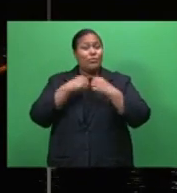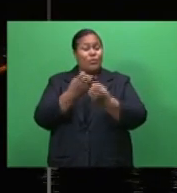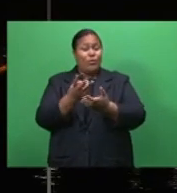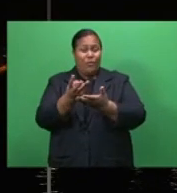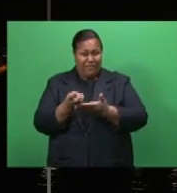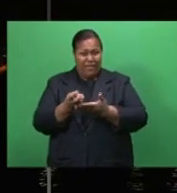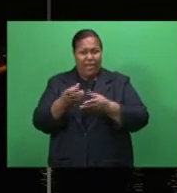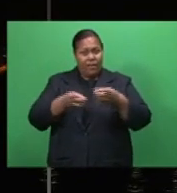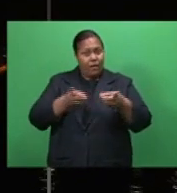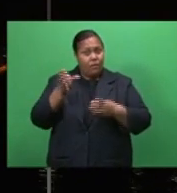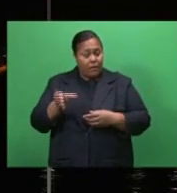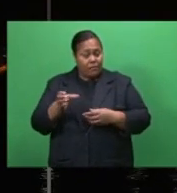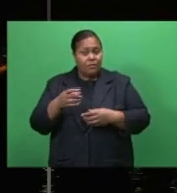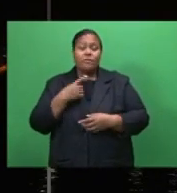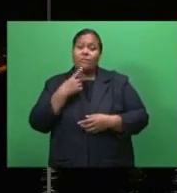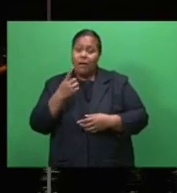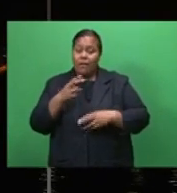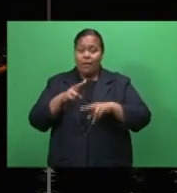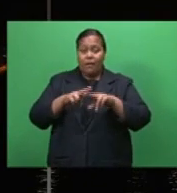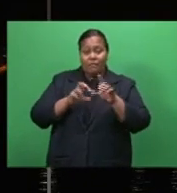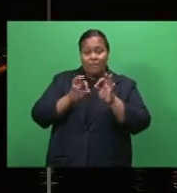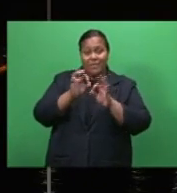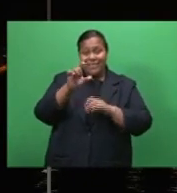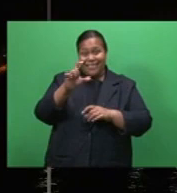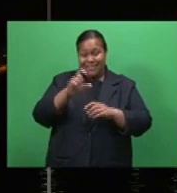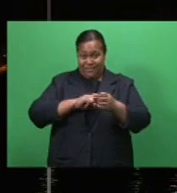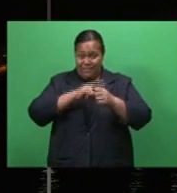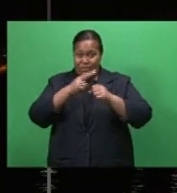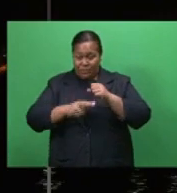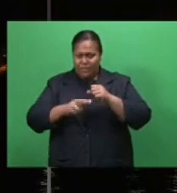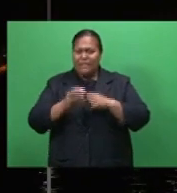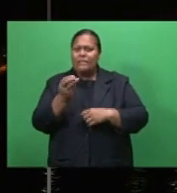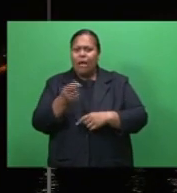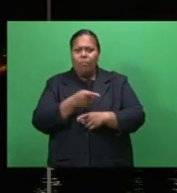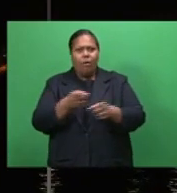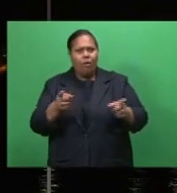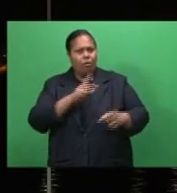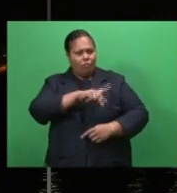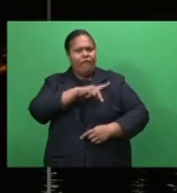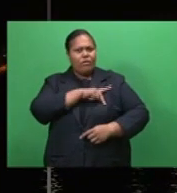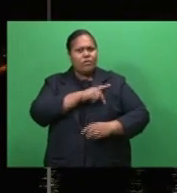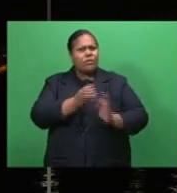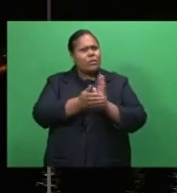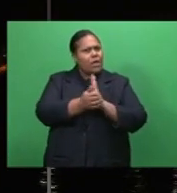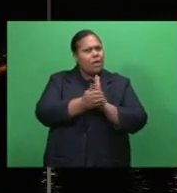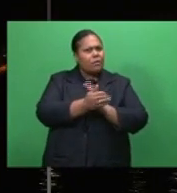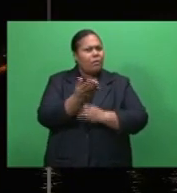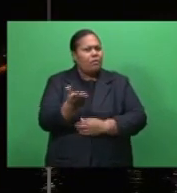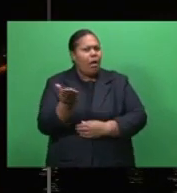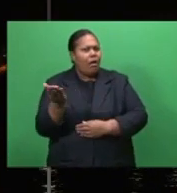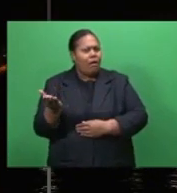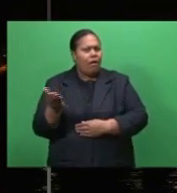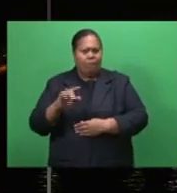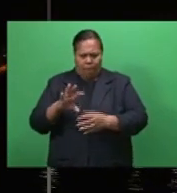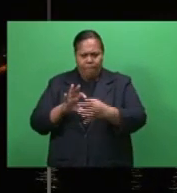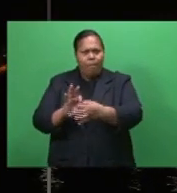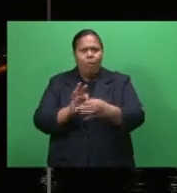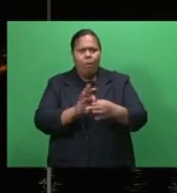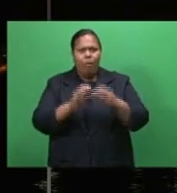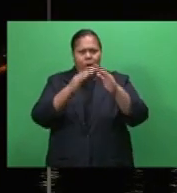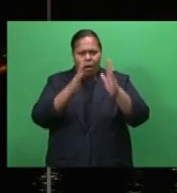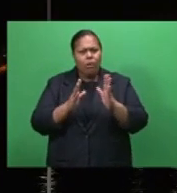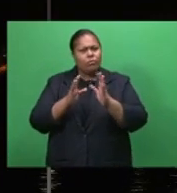Fatiaki has revealed to FBC News that some of them are professional beggars who even own property. Sainani